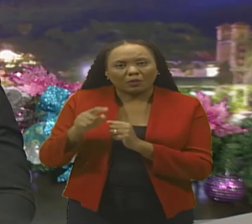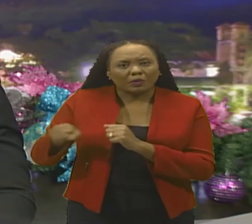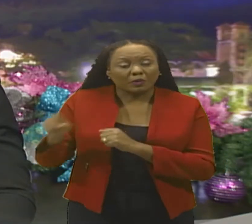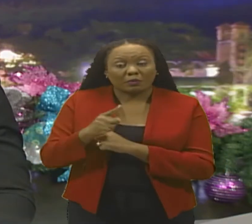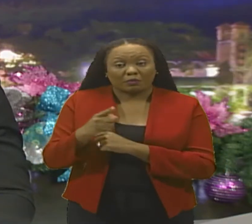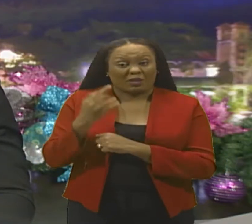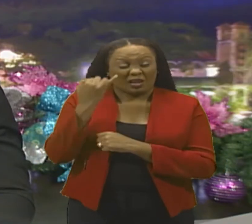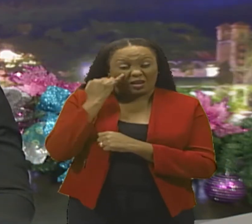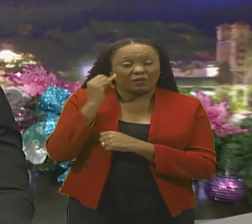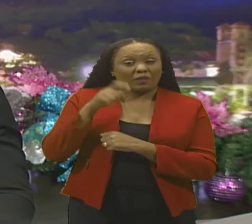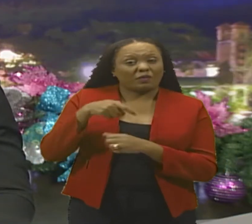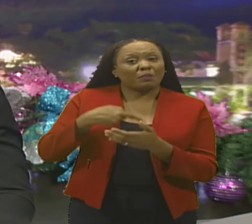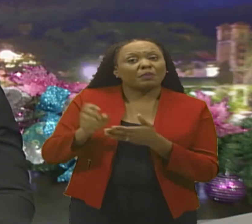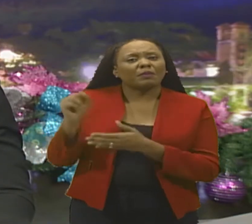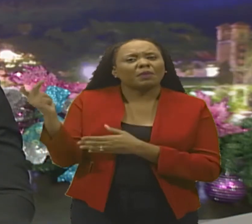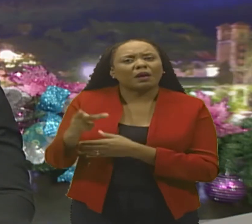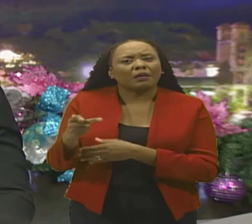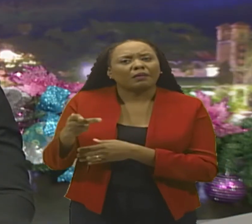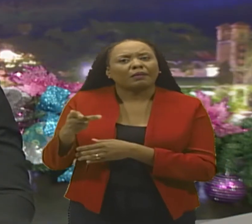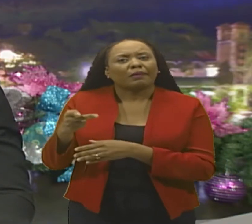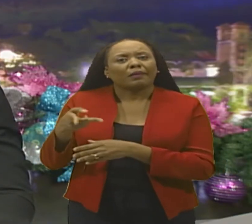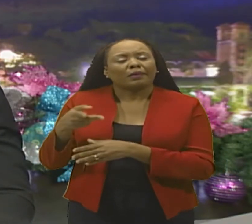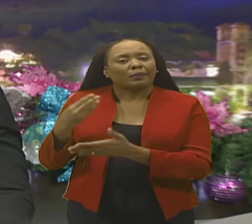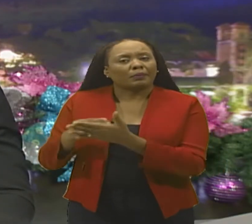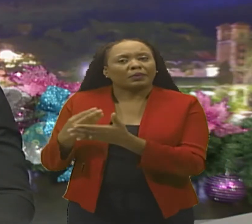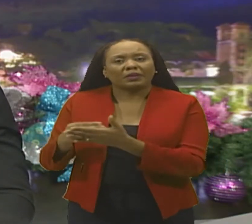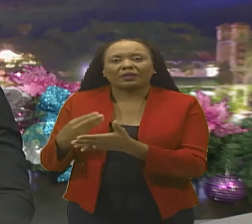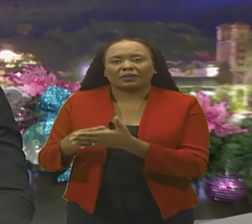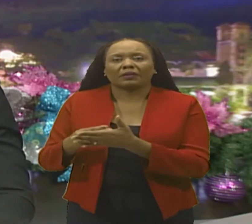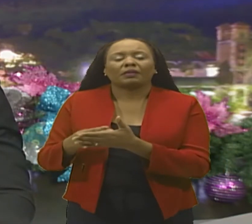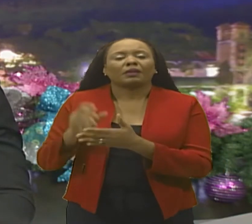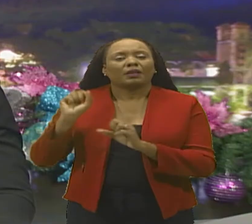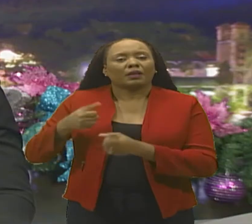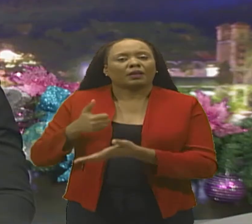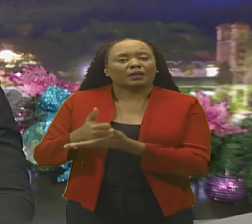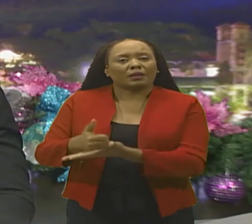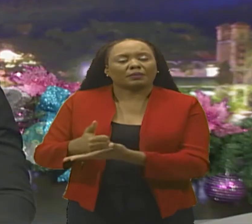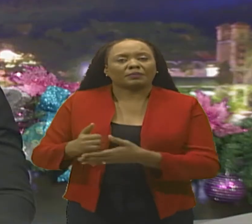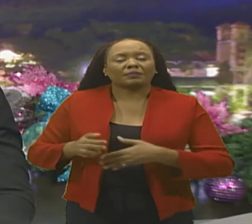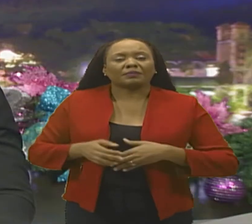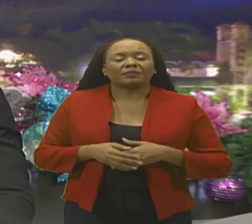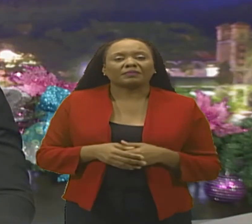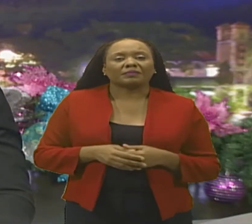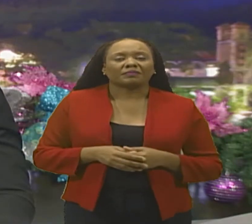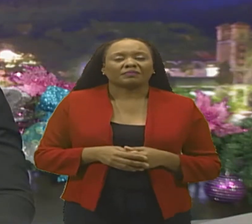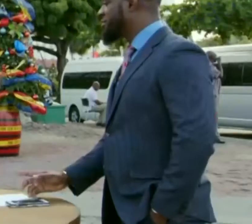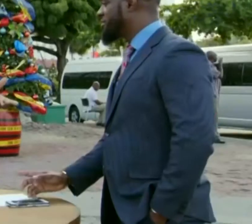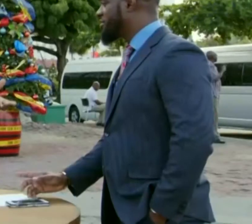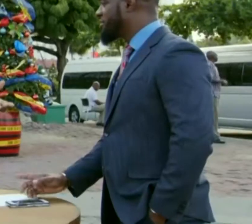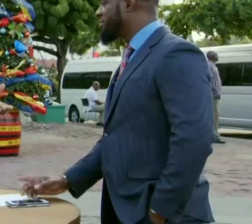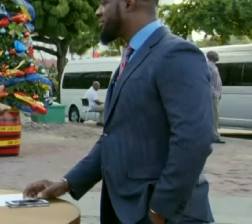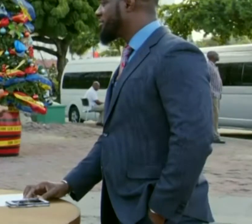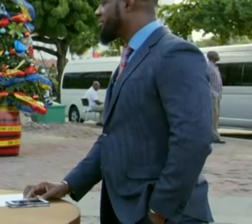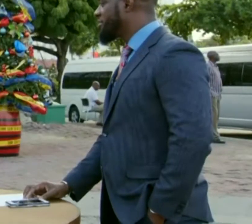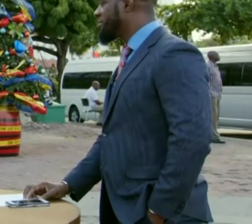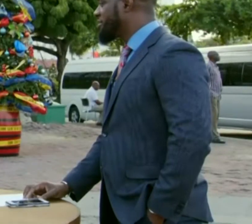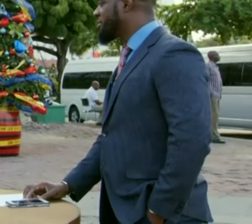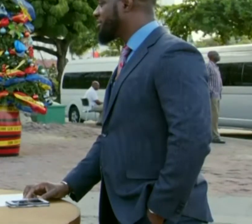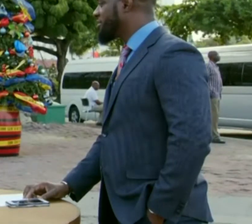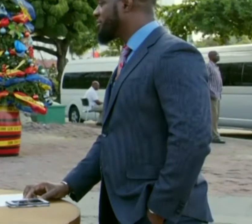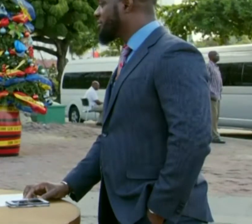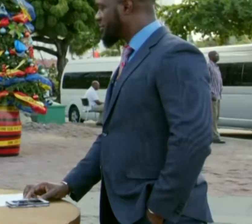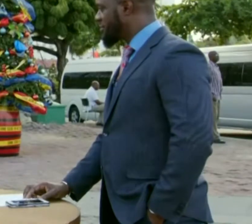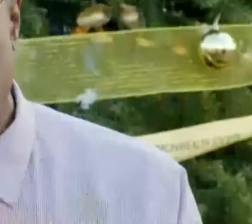loans. Marketing Manager Winston Allen spoke about it on Morning Barbados live from Hero Square. We set up our